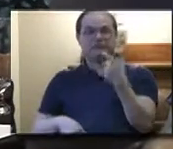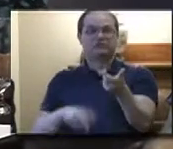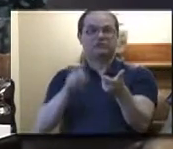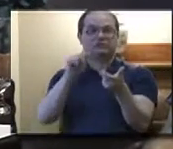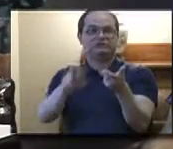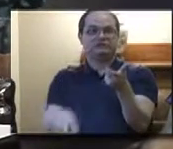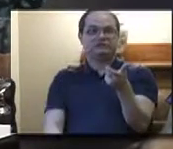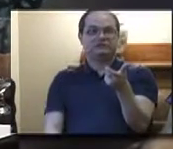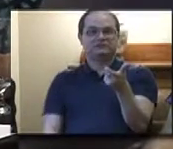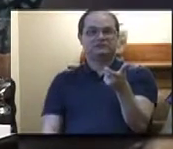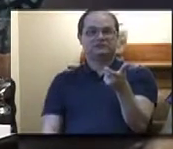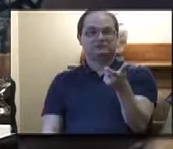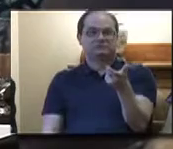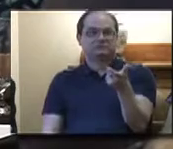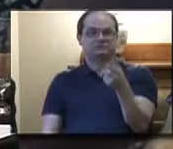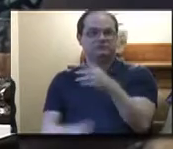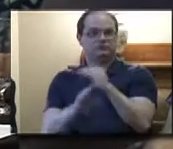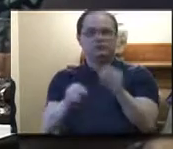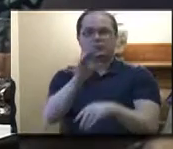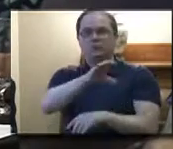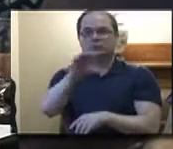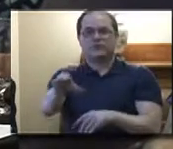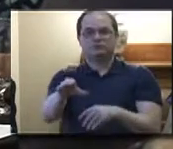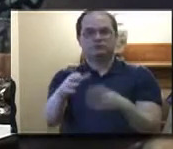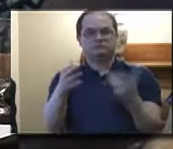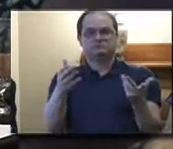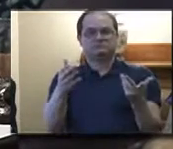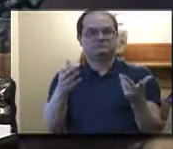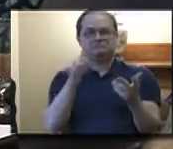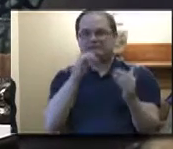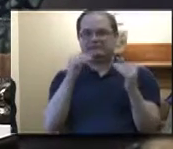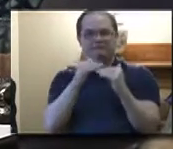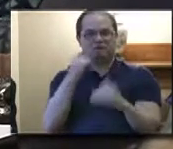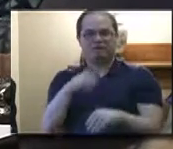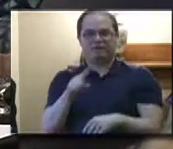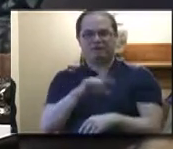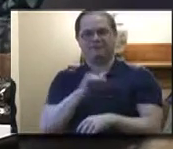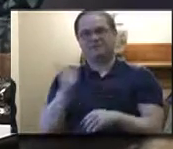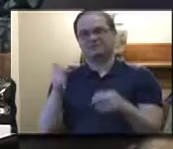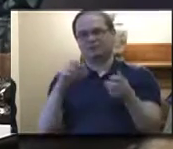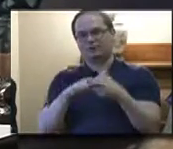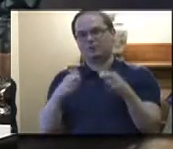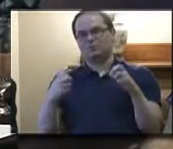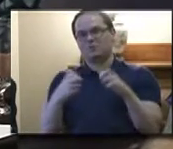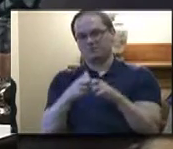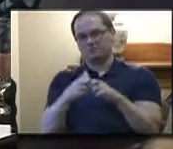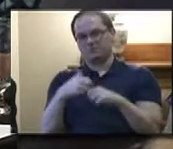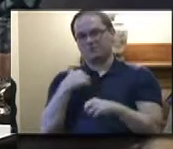TV. And not having closed caption is really not fair to them. So that's another issue that